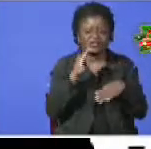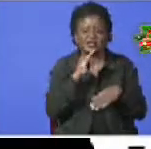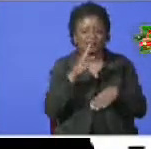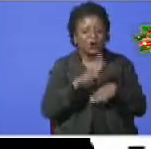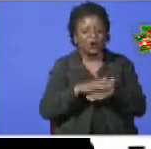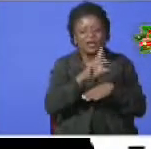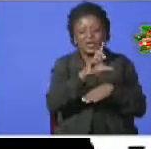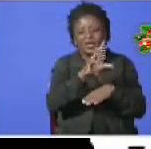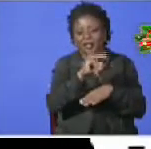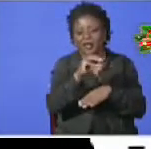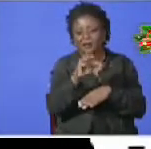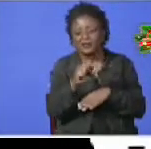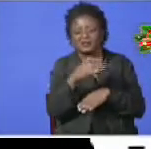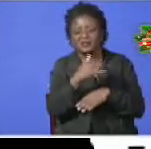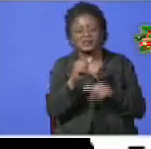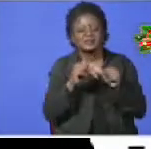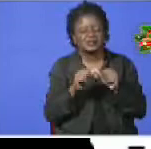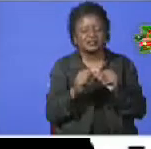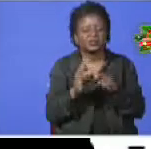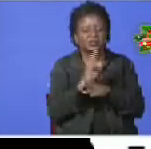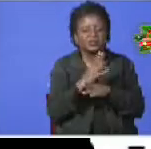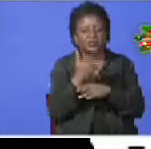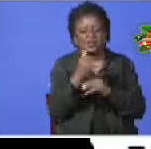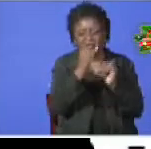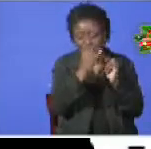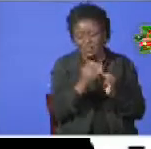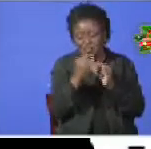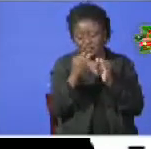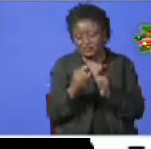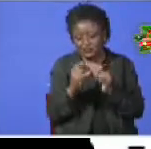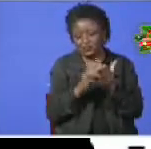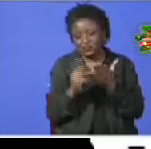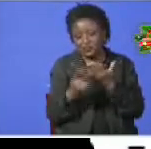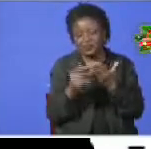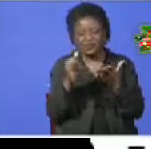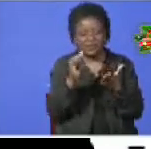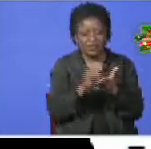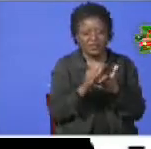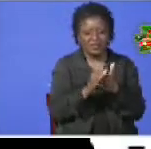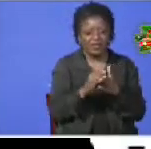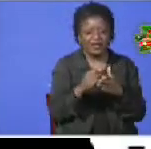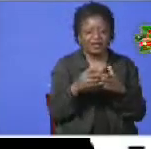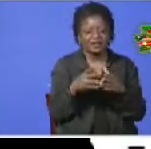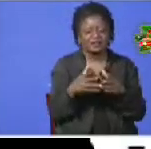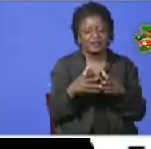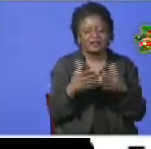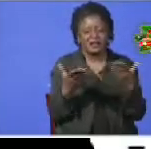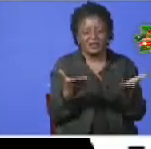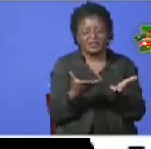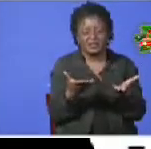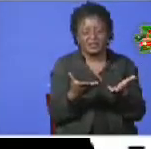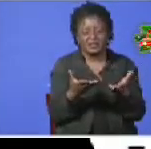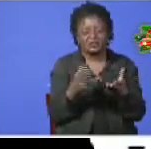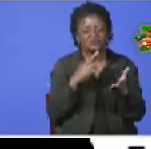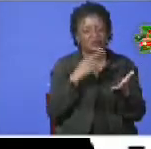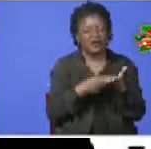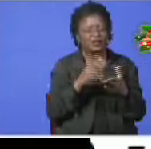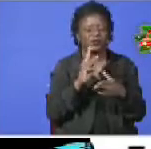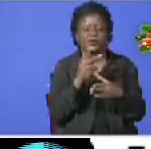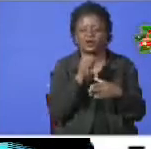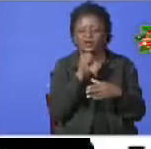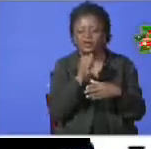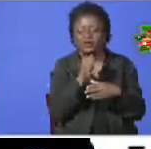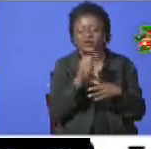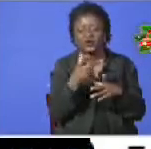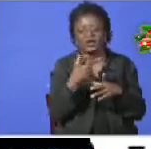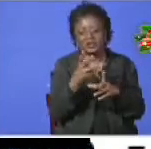They're still using their individual platforms. So that particular attendance records we are not necessarily capturing. So we believe